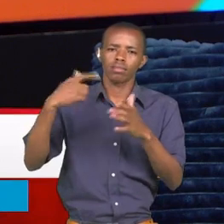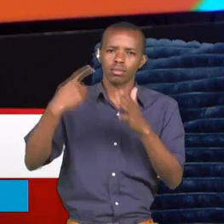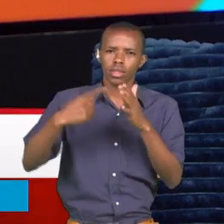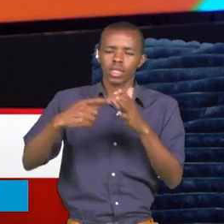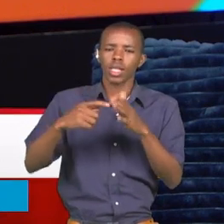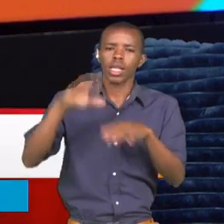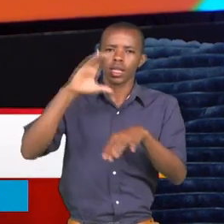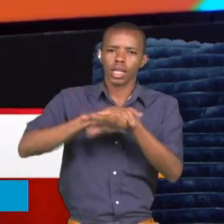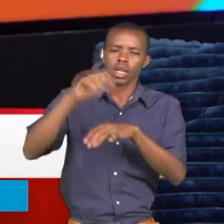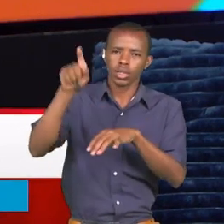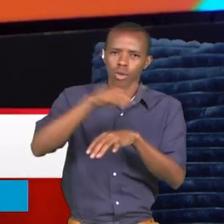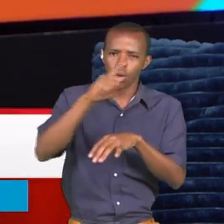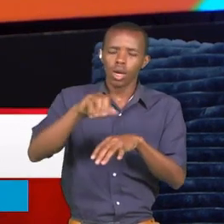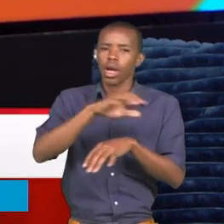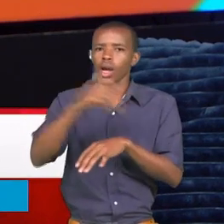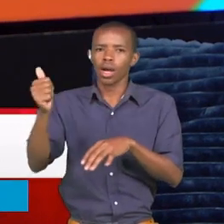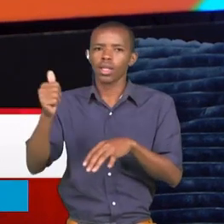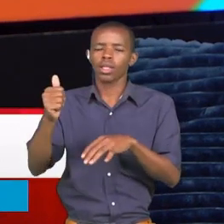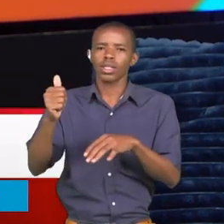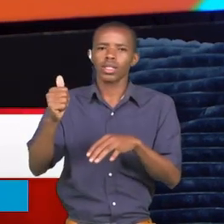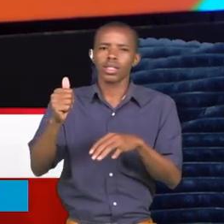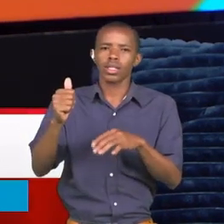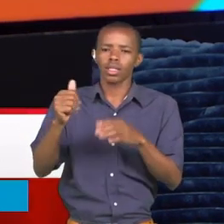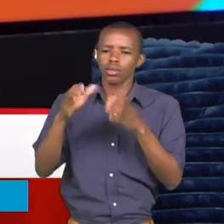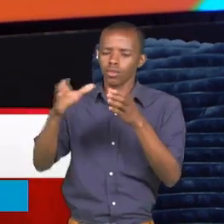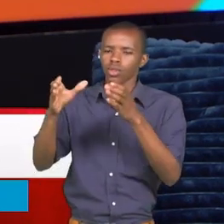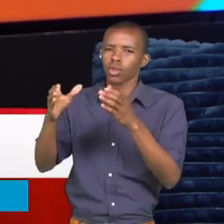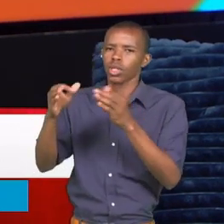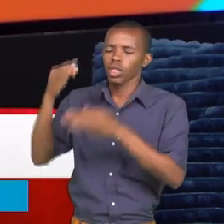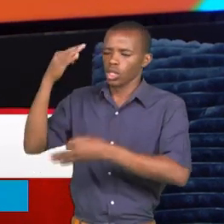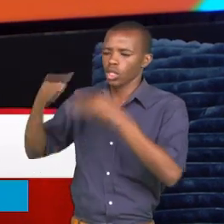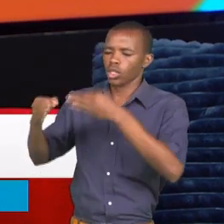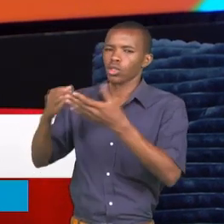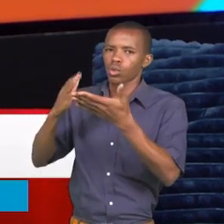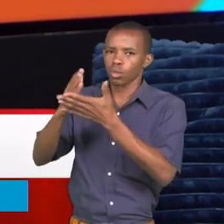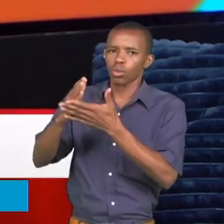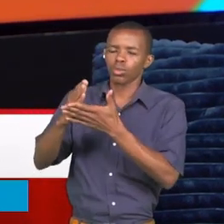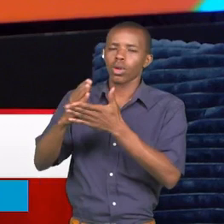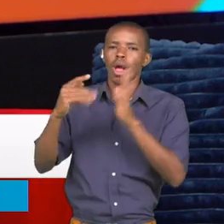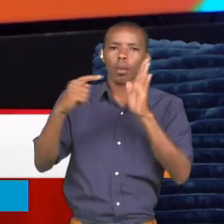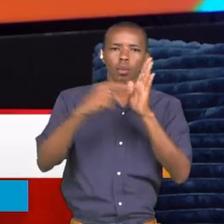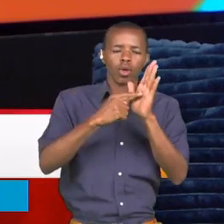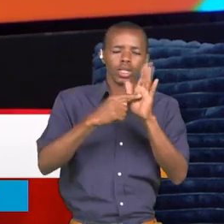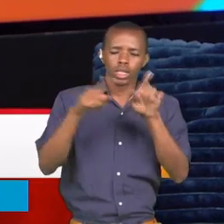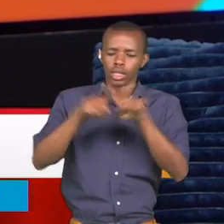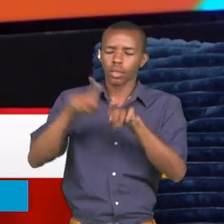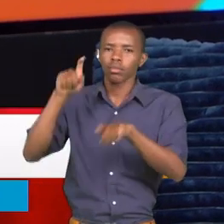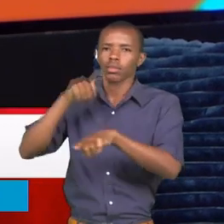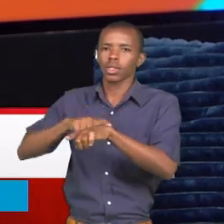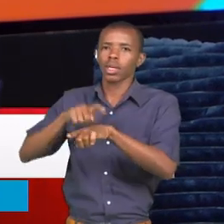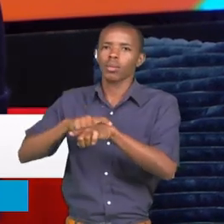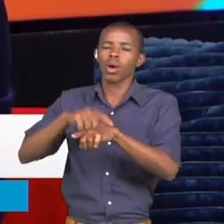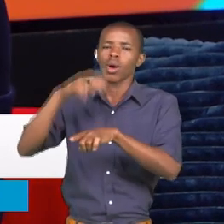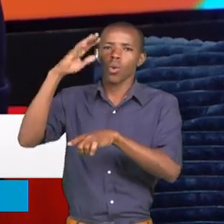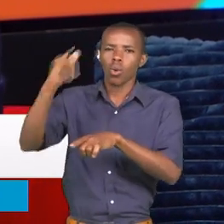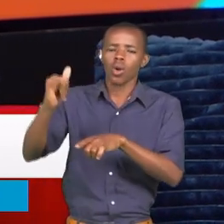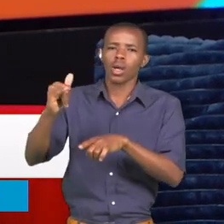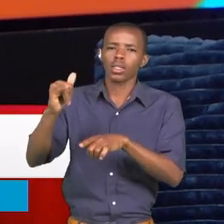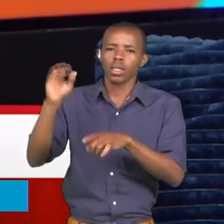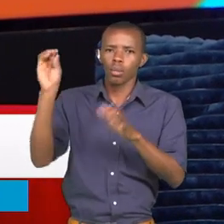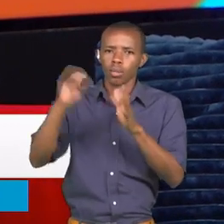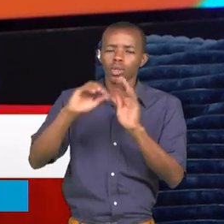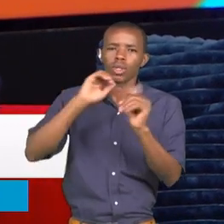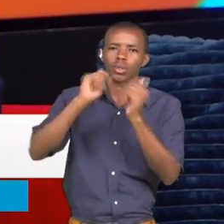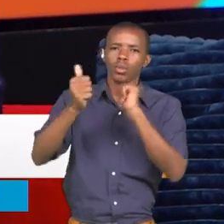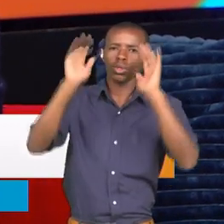wrong. People take each other in the corridors of justice to just prove a point. But at the same time, why has it been put that sports is